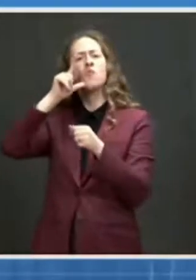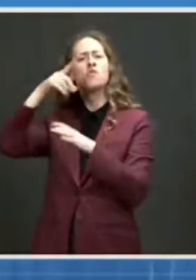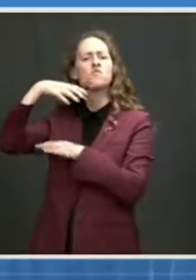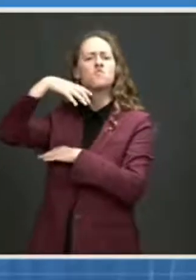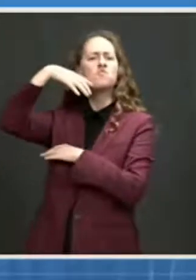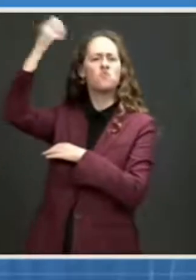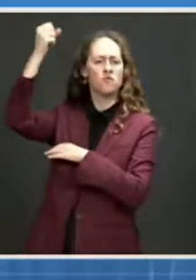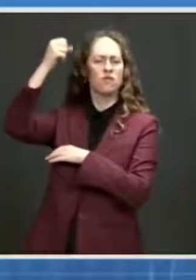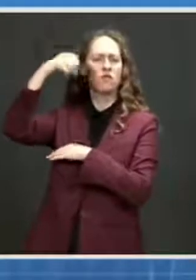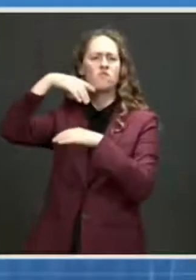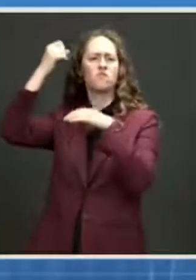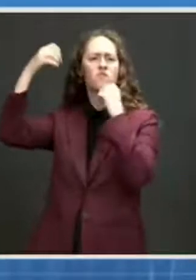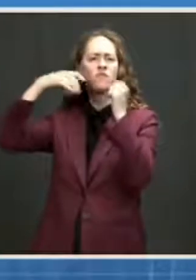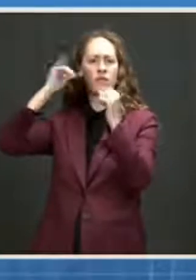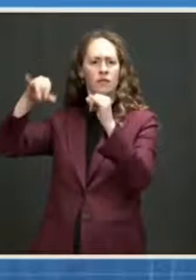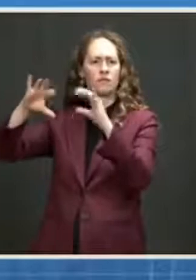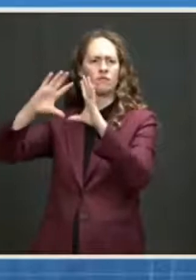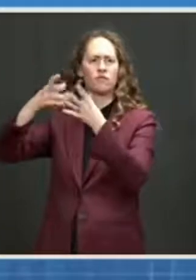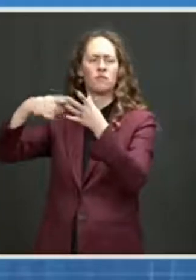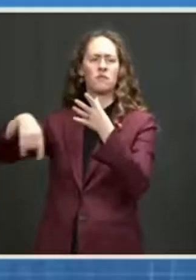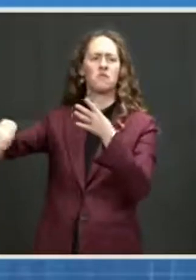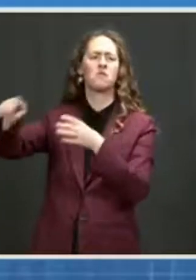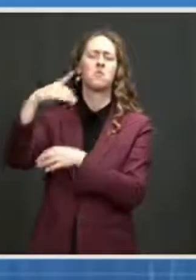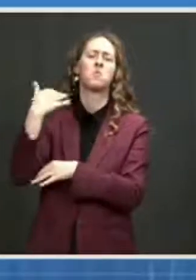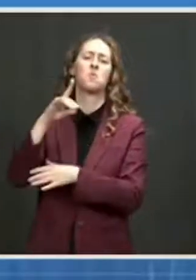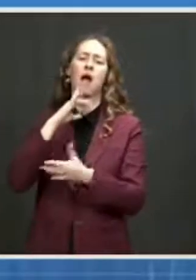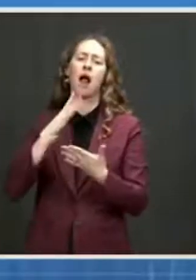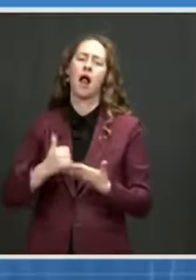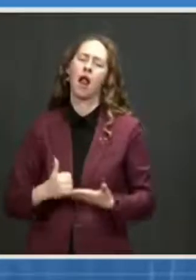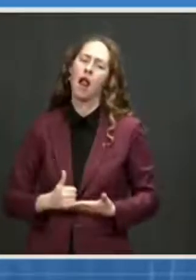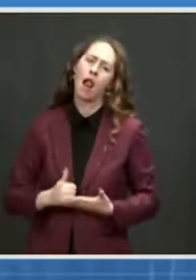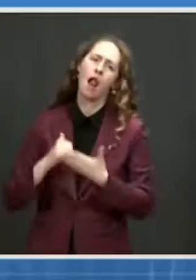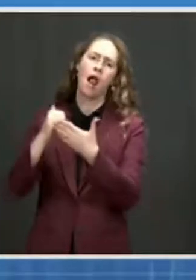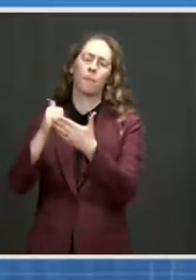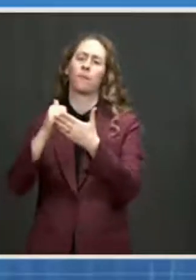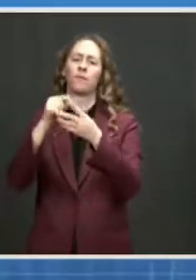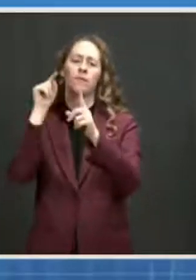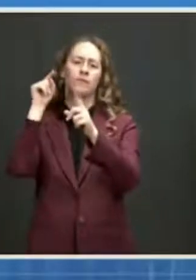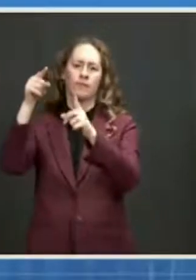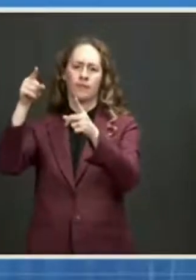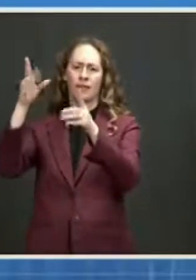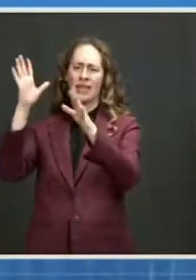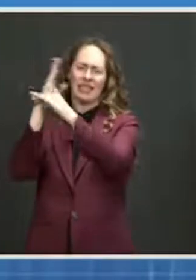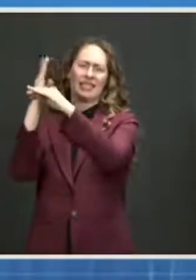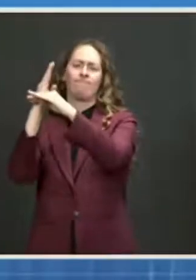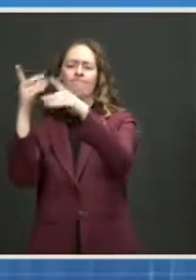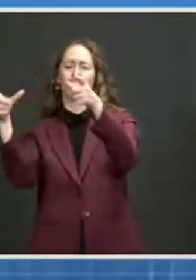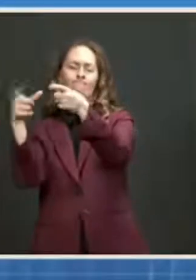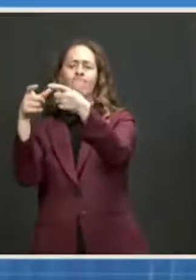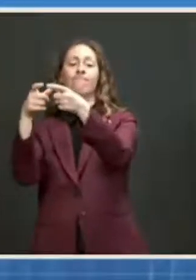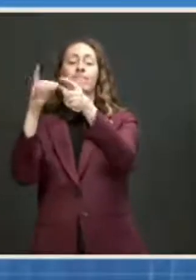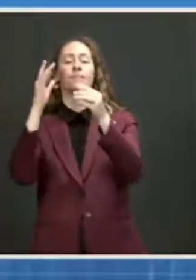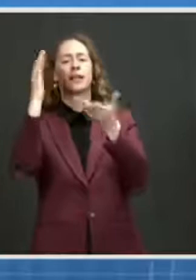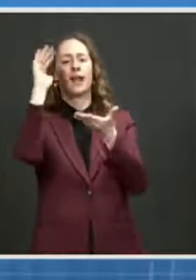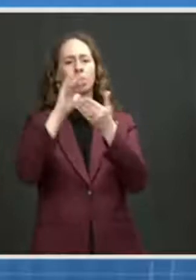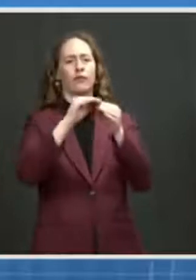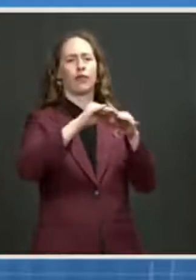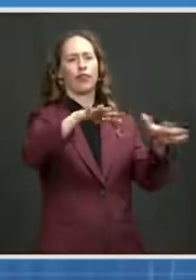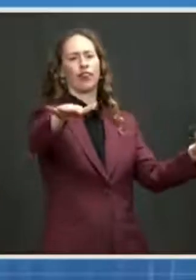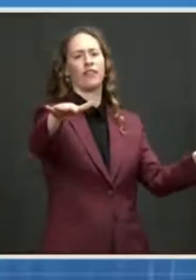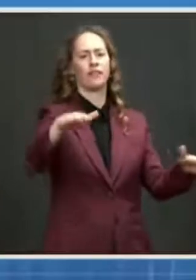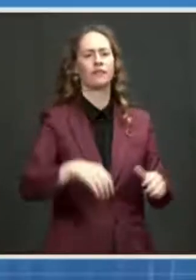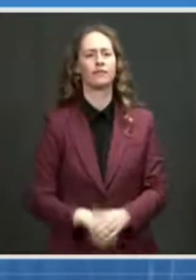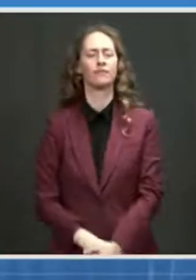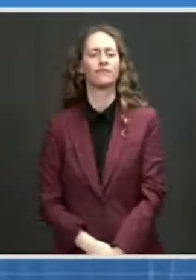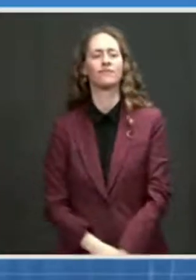severe outcomes. In this new CDC study, we looked at the rates of cases, emergency department visits,